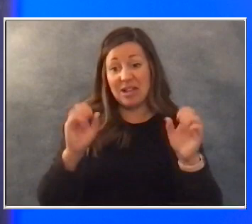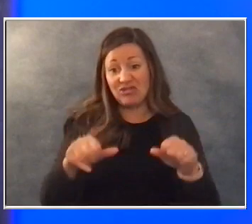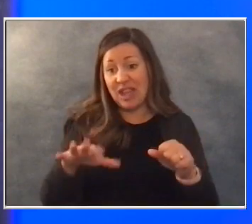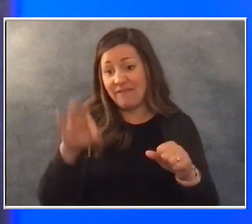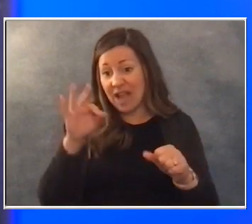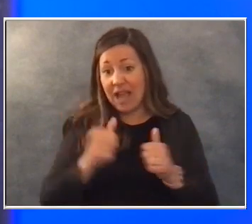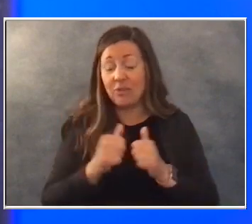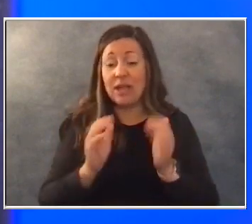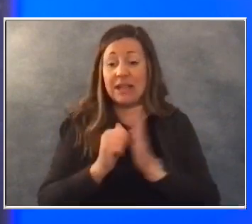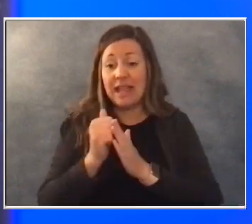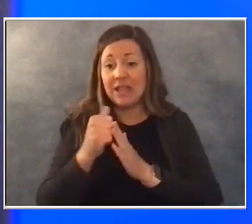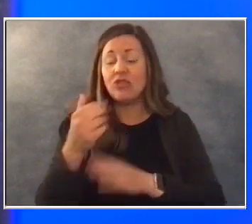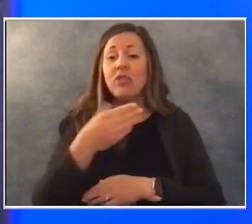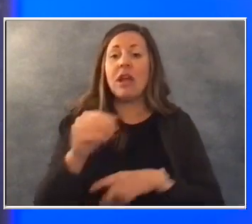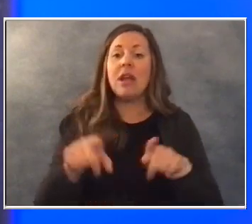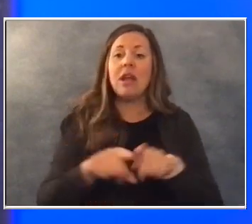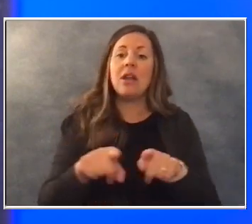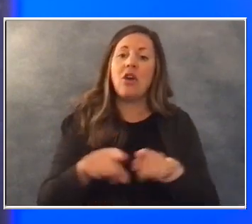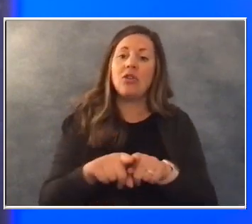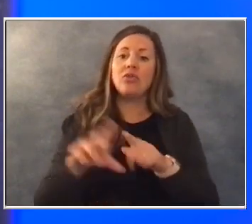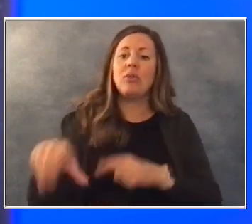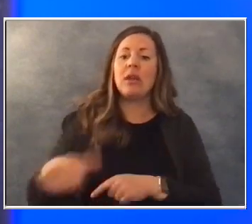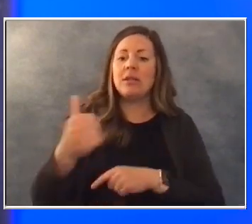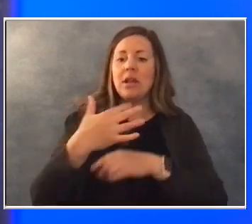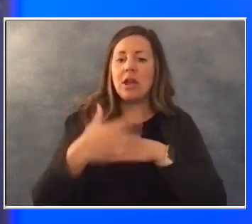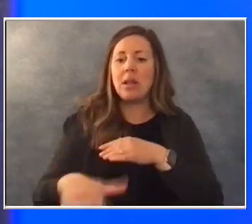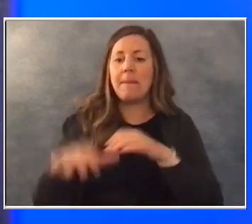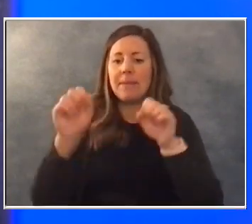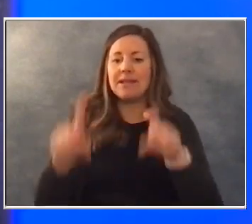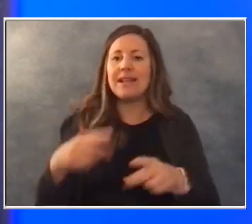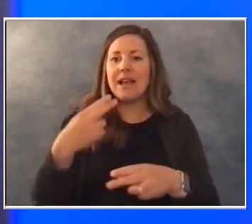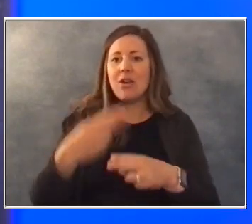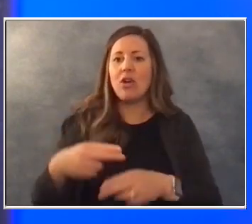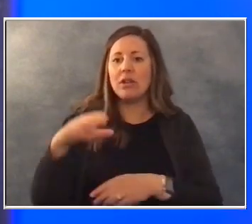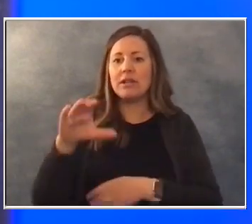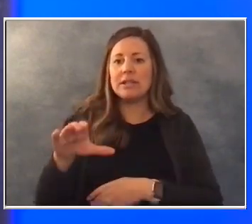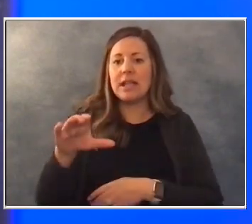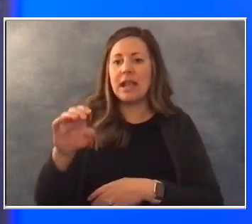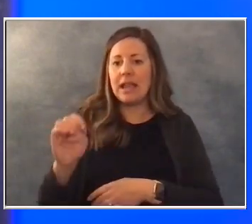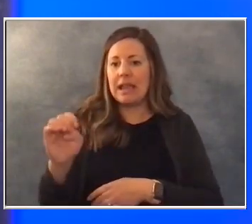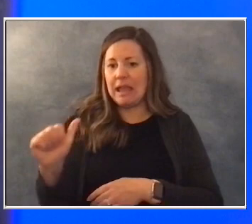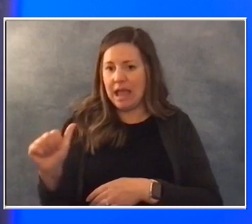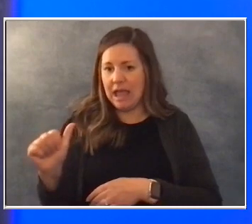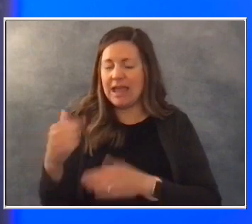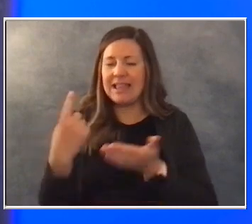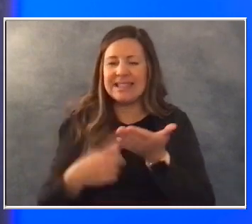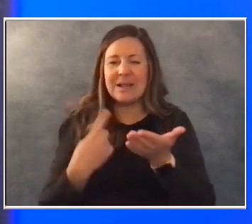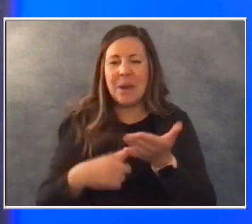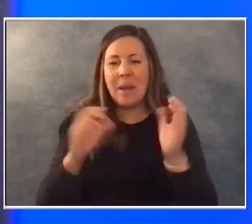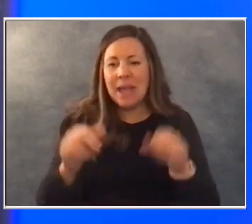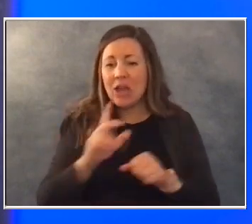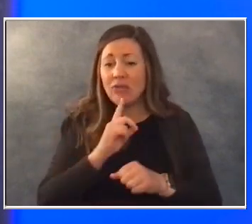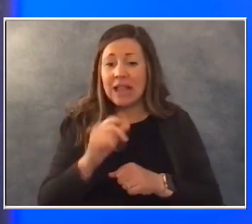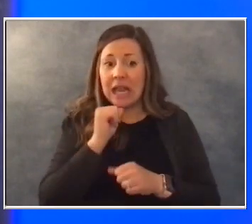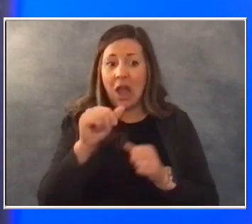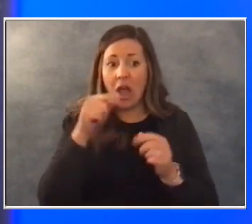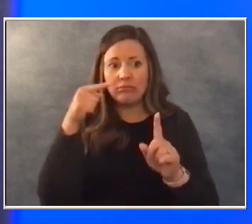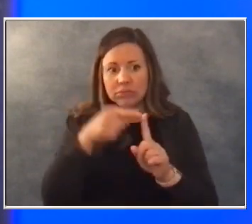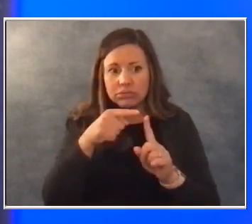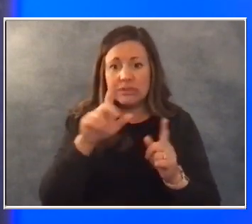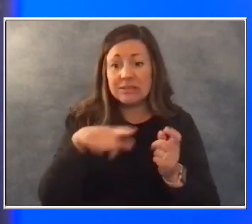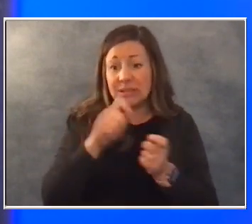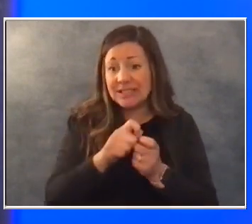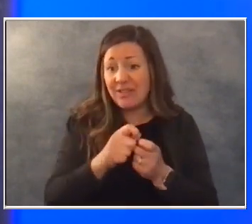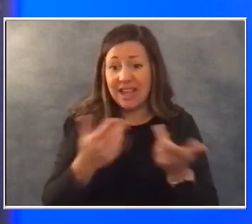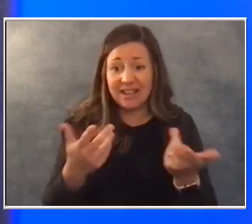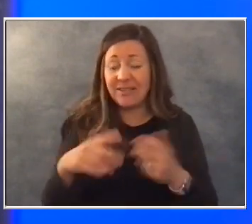and also another blood test called CEA, which sometimes can be non-specific or even normal in some patients. Tumors may